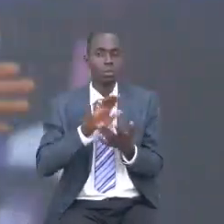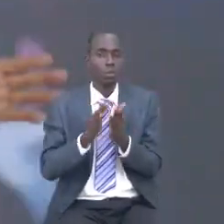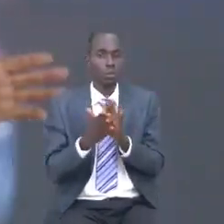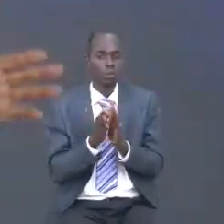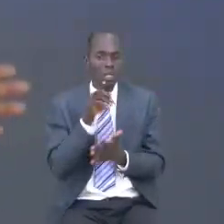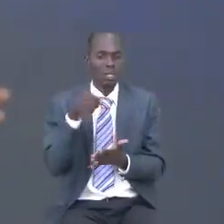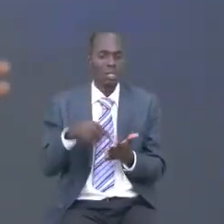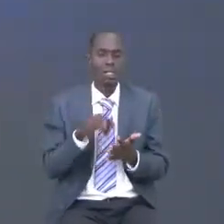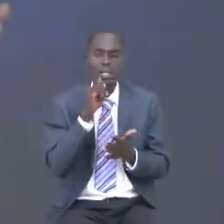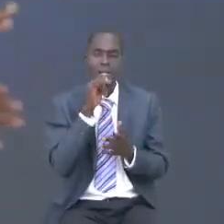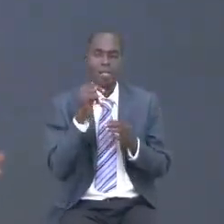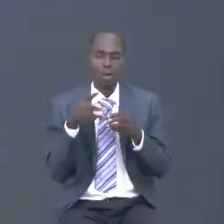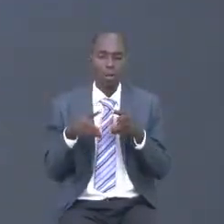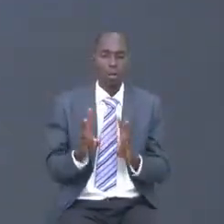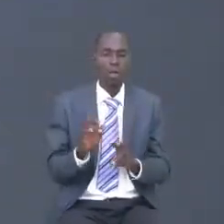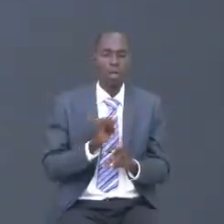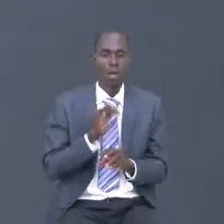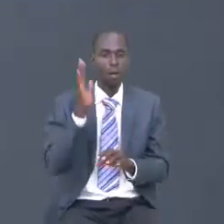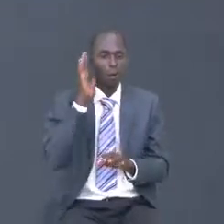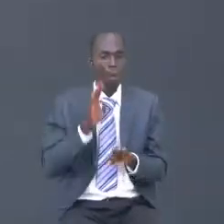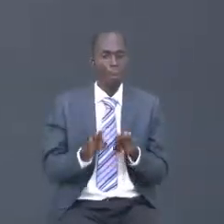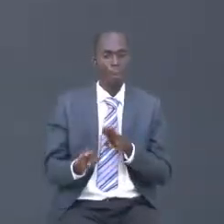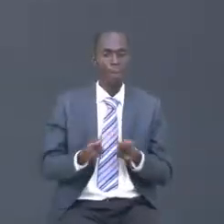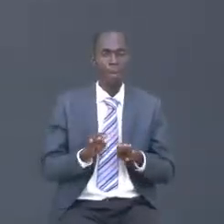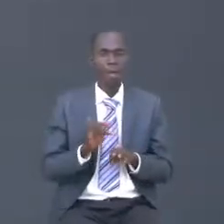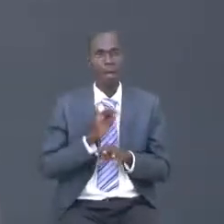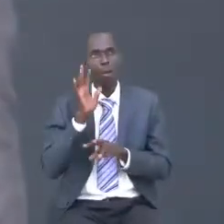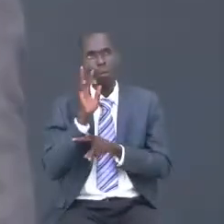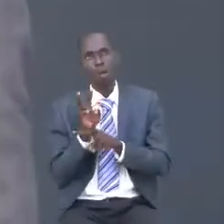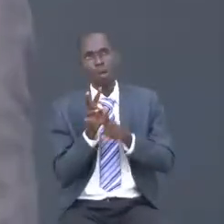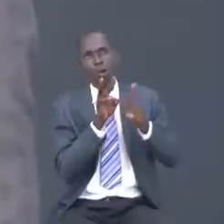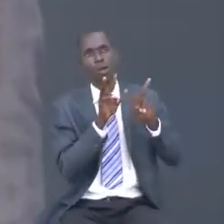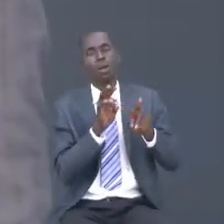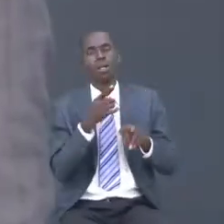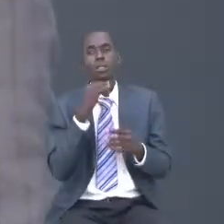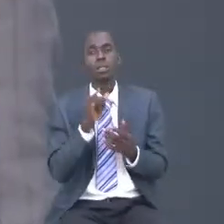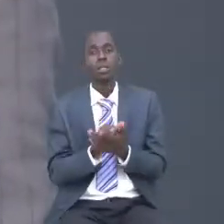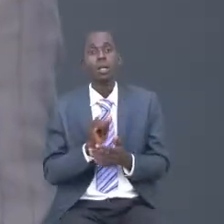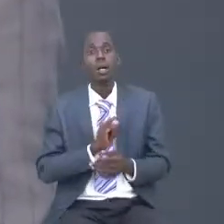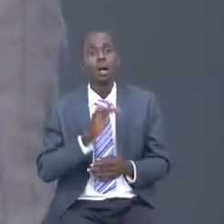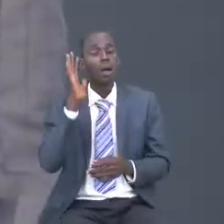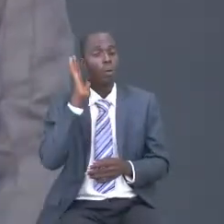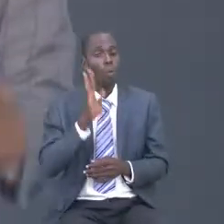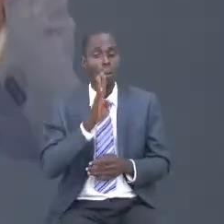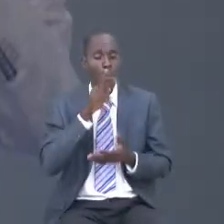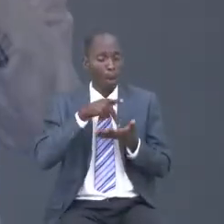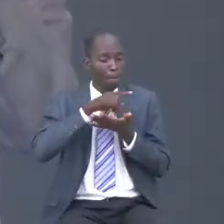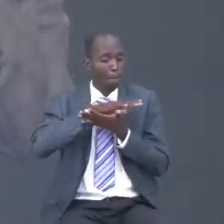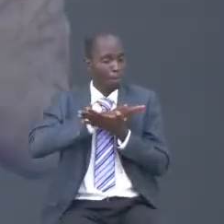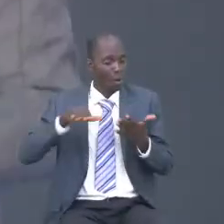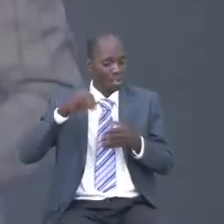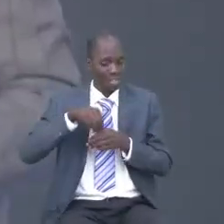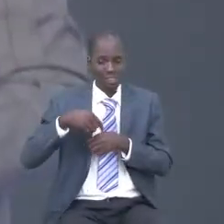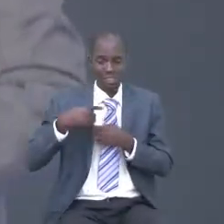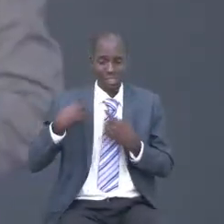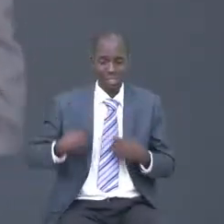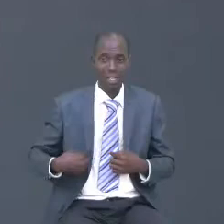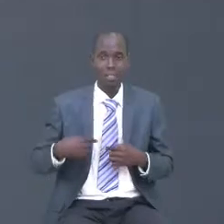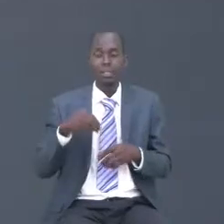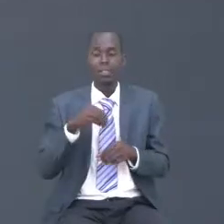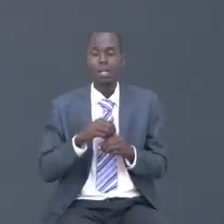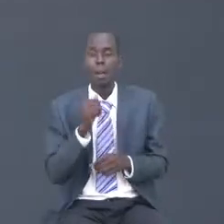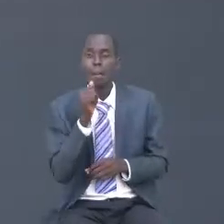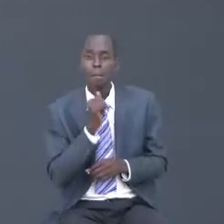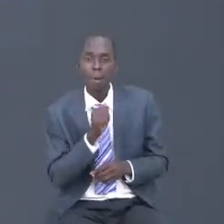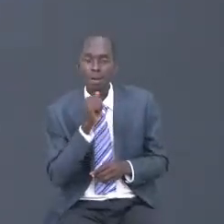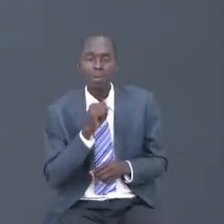this is the way I will look. And he says, I will be pure in private as I am